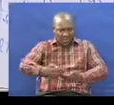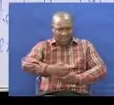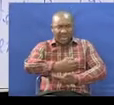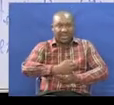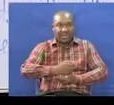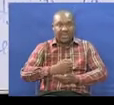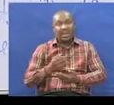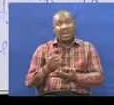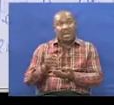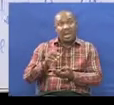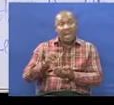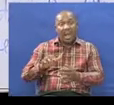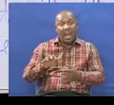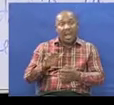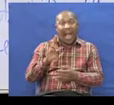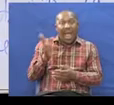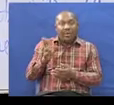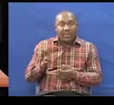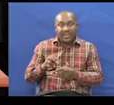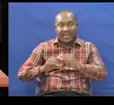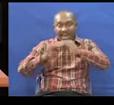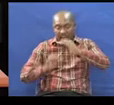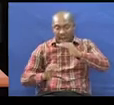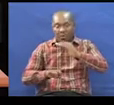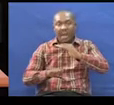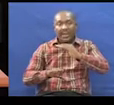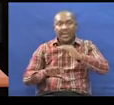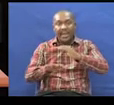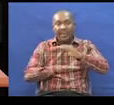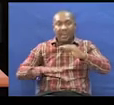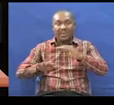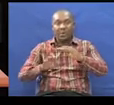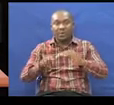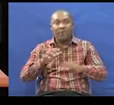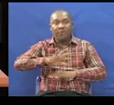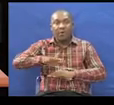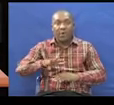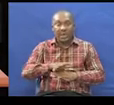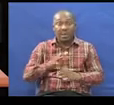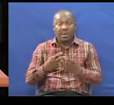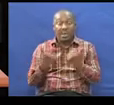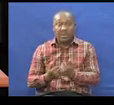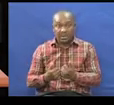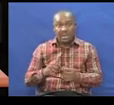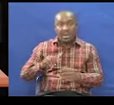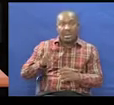by downward displacement of water? The answer is because hydrogen